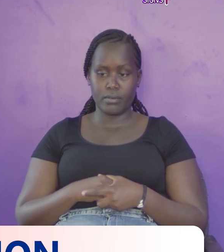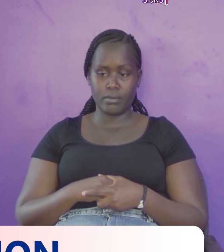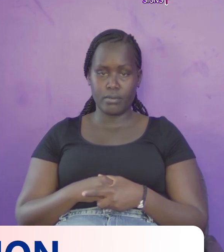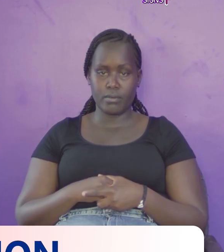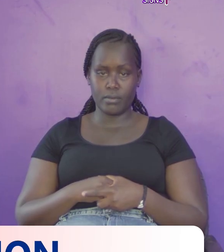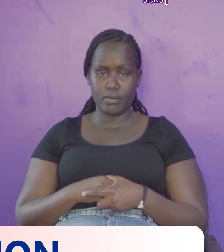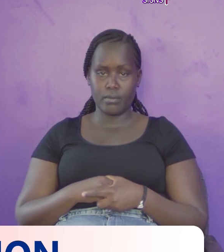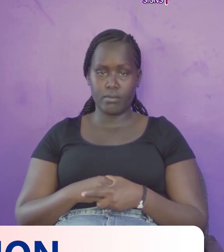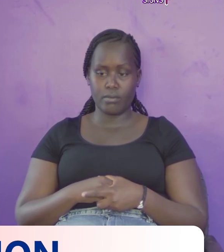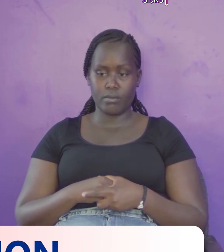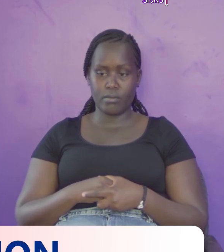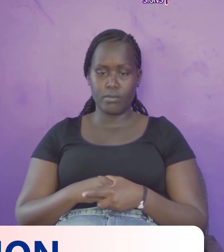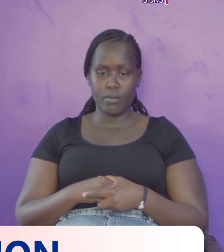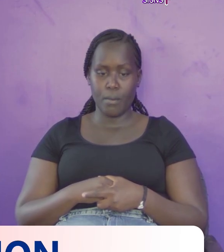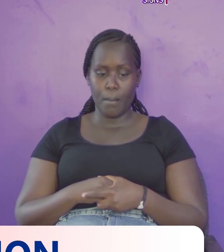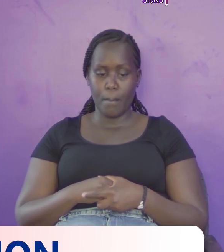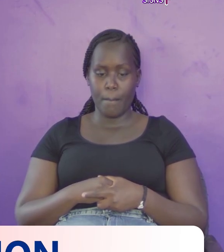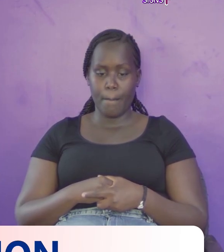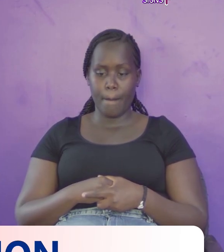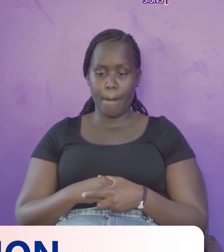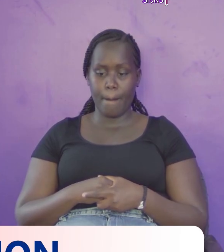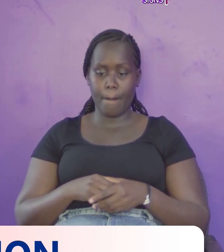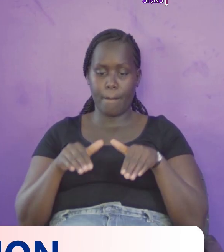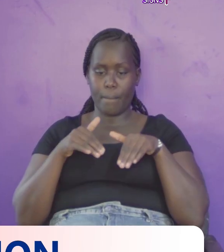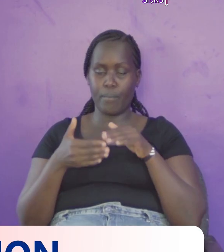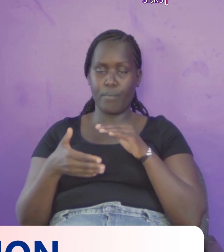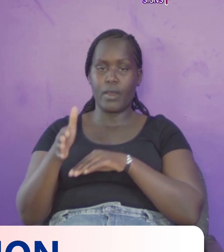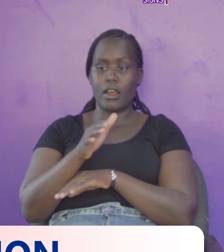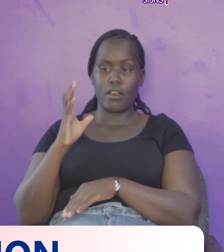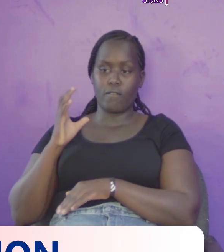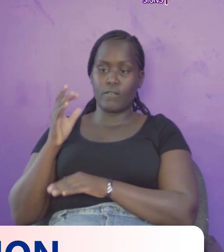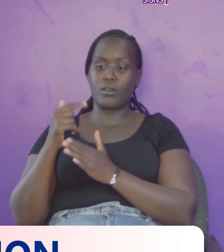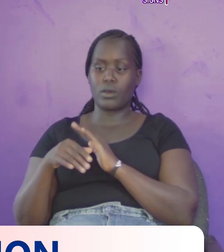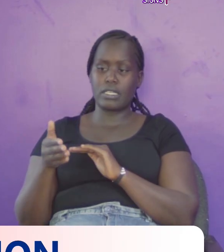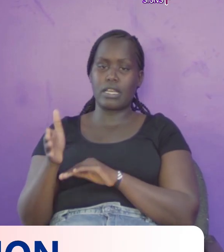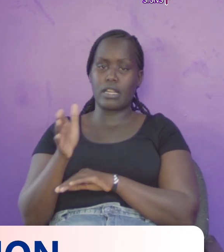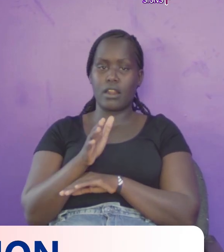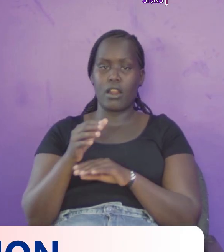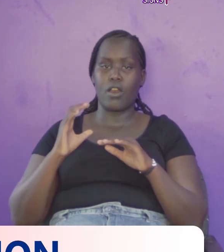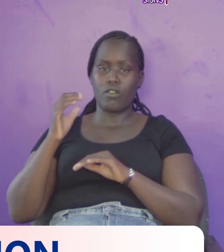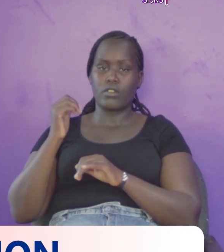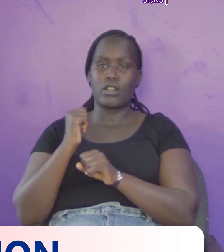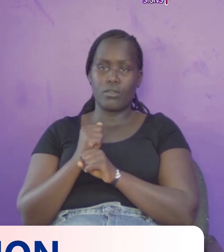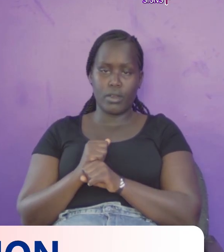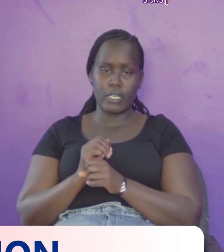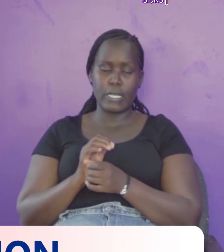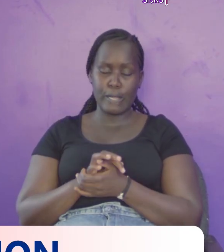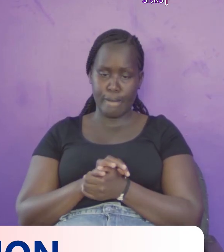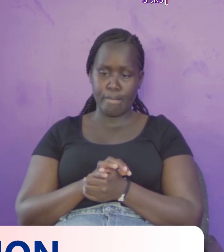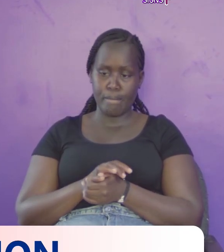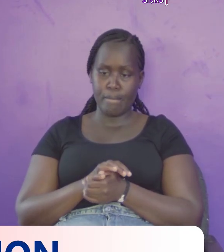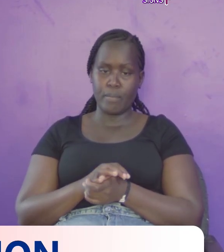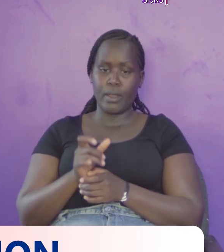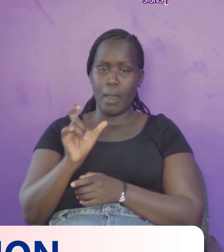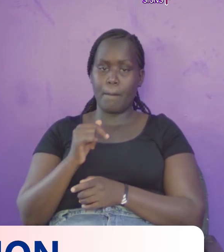officer akiwa kwa bush. Tumunangojea returning officer. Surely, what is the returning officer doing? Mr. Jonah, mwenye